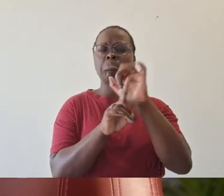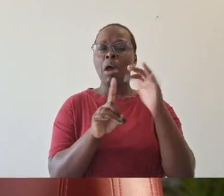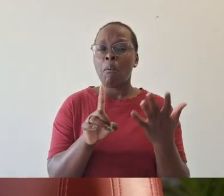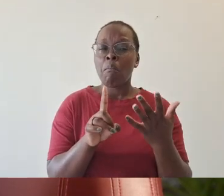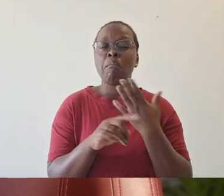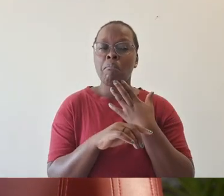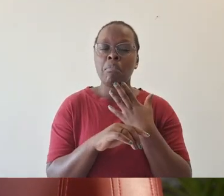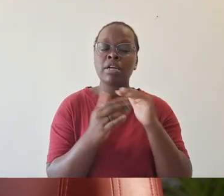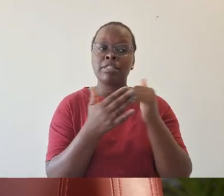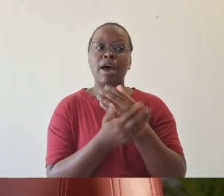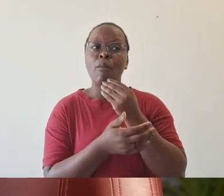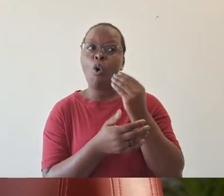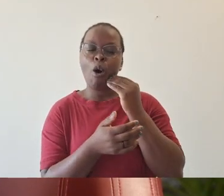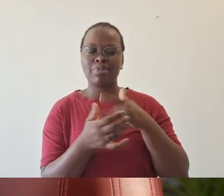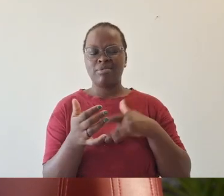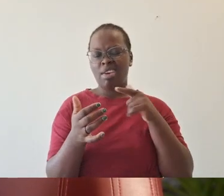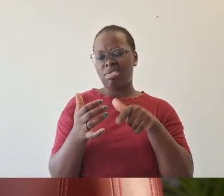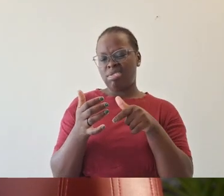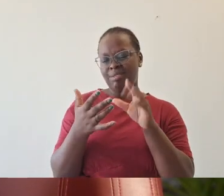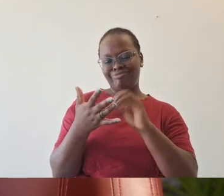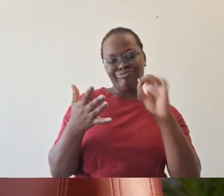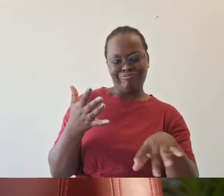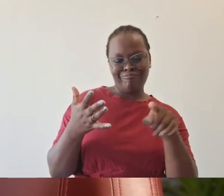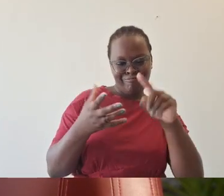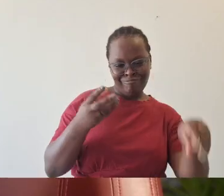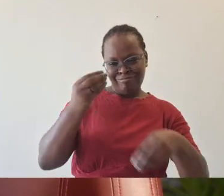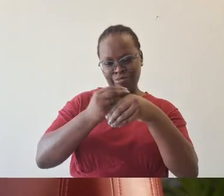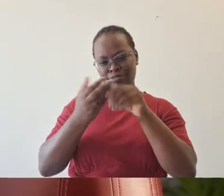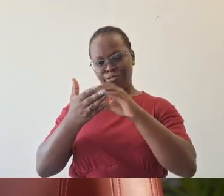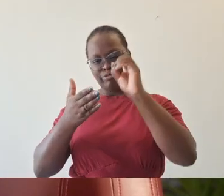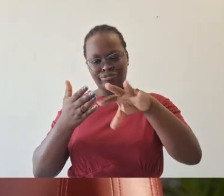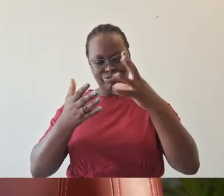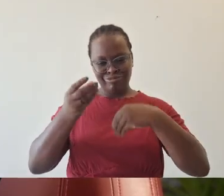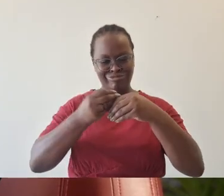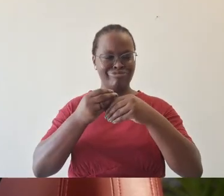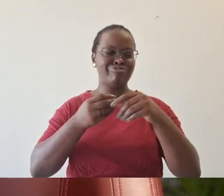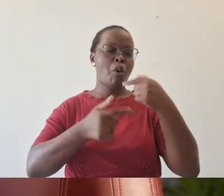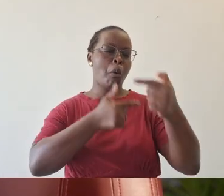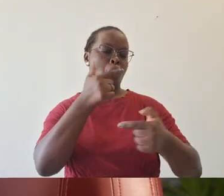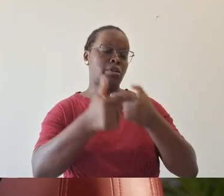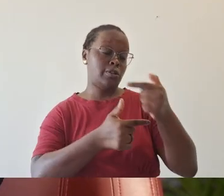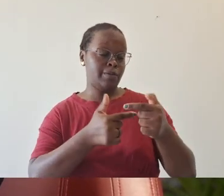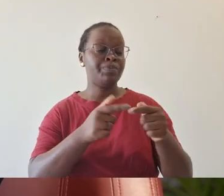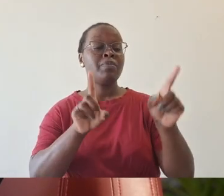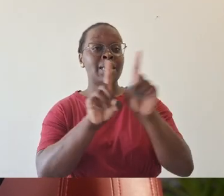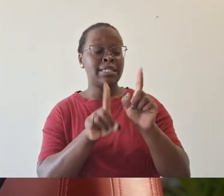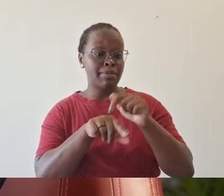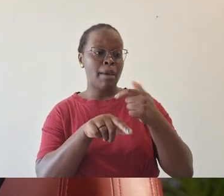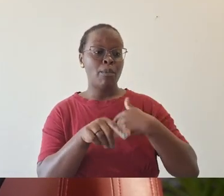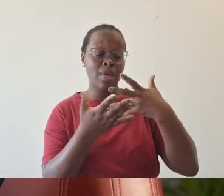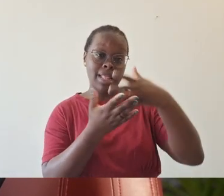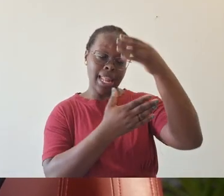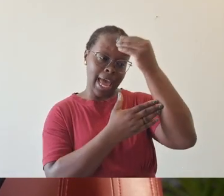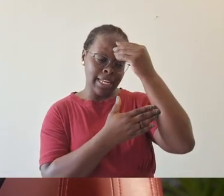And what some of the households did, they modified it because they realized that would not work for them. We also learned that, you can't